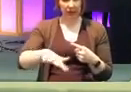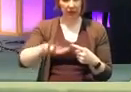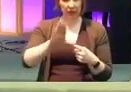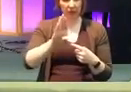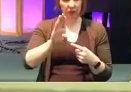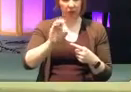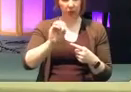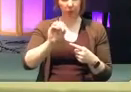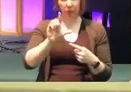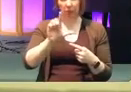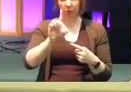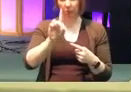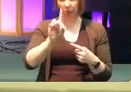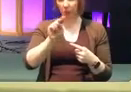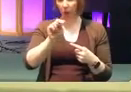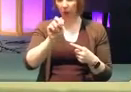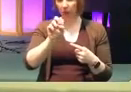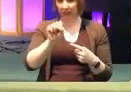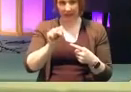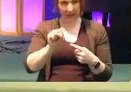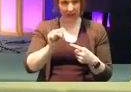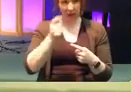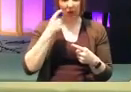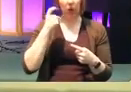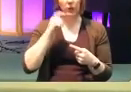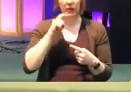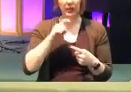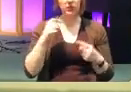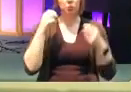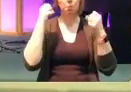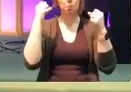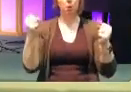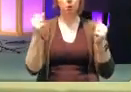believe that now is the time that we need to boldly pray.